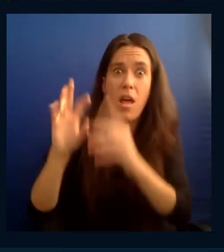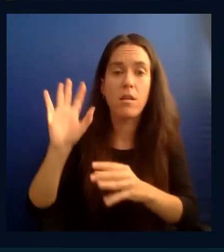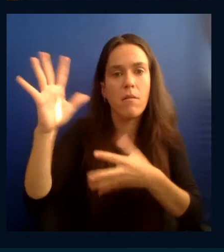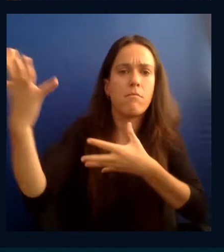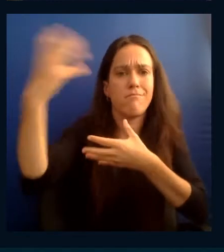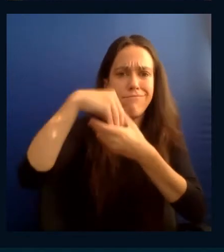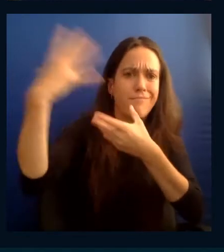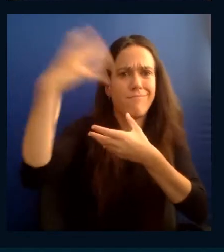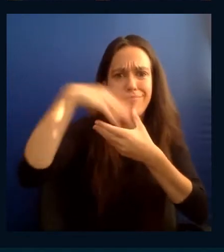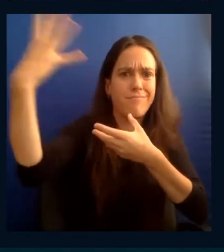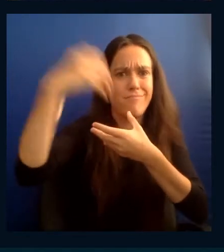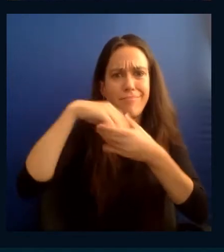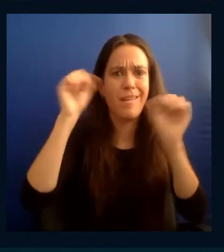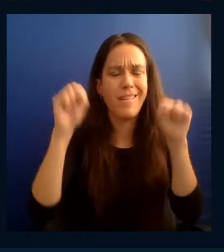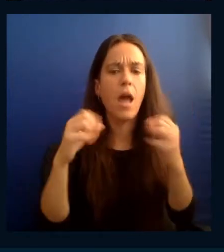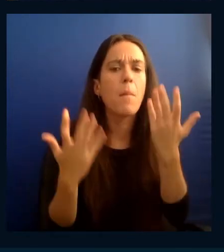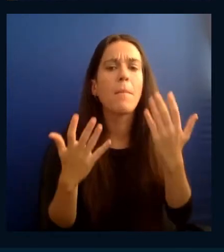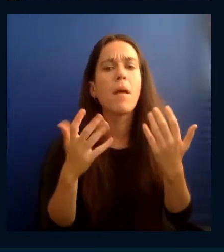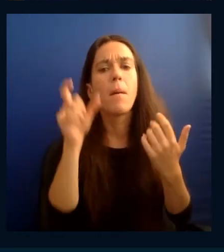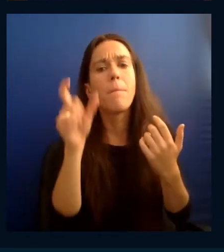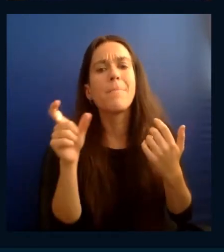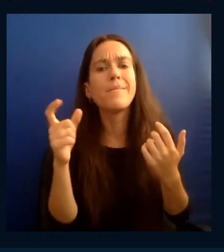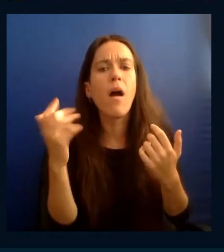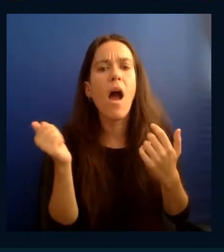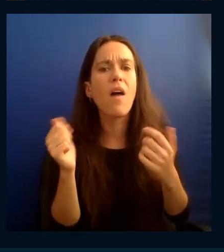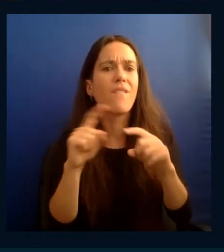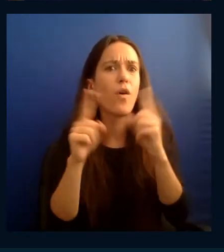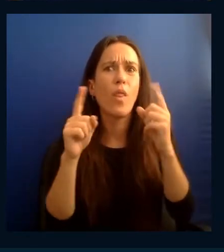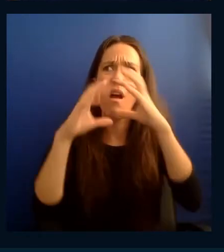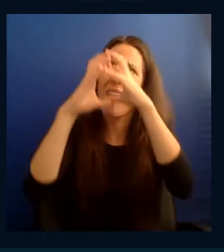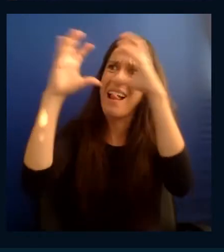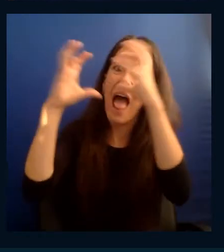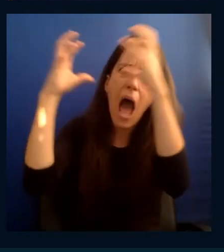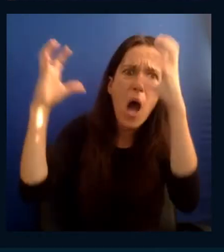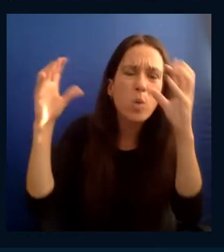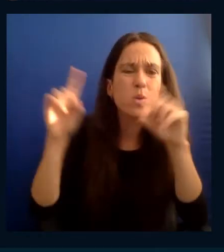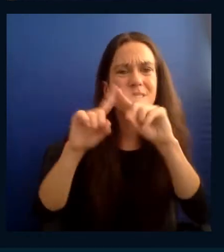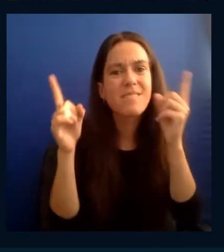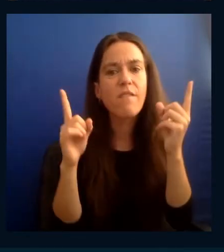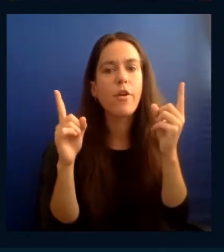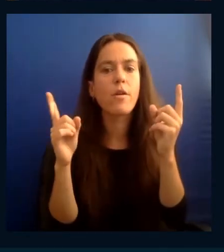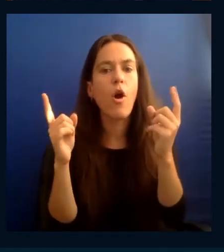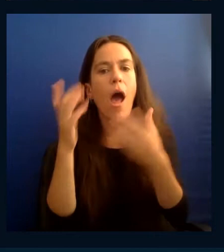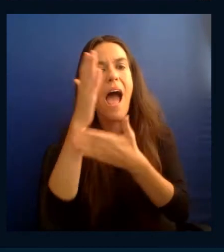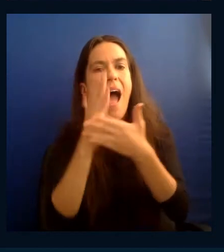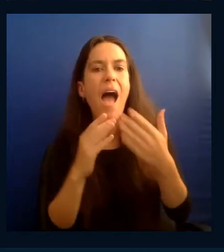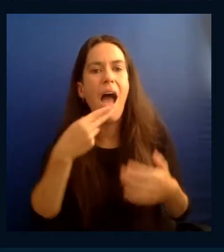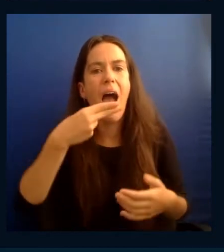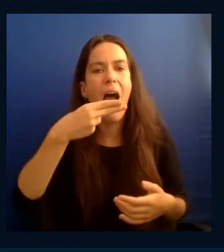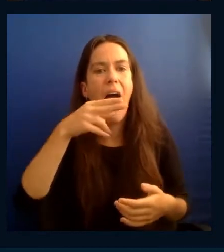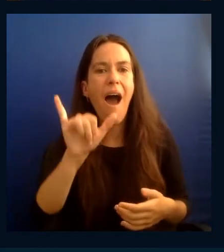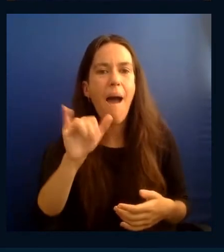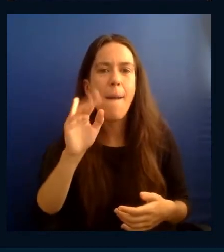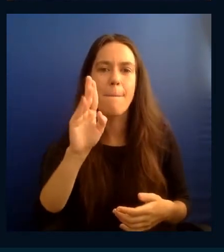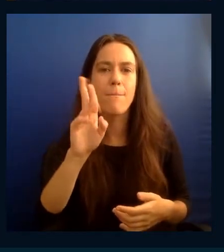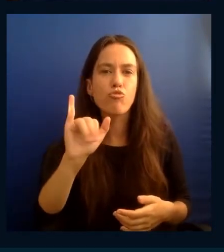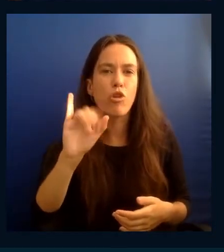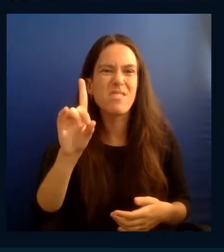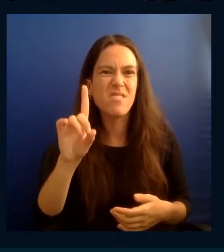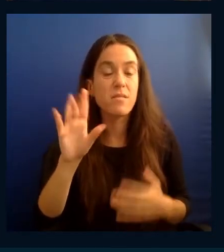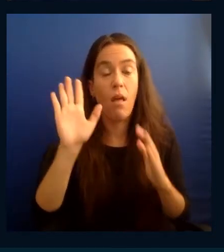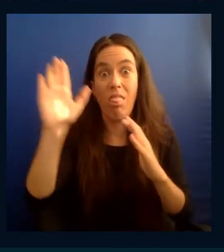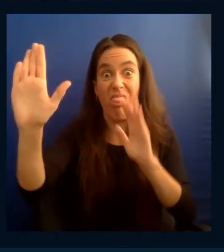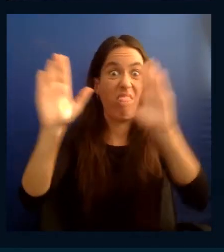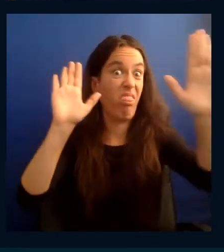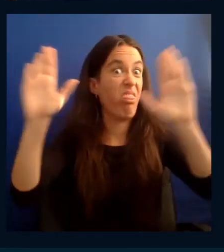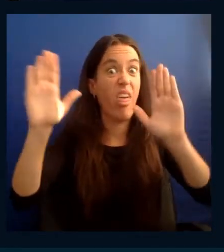work with customers that are deploying into multiple cloud environments, and they have a hybrid cloud strategy. So maybe they're deploying to their on-prem environment. Maybe